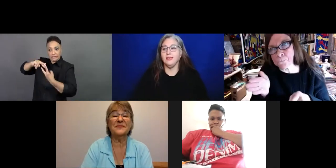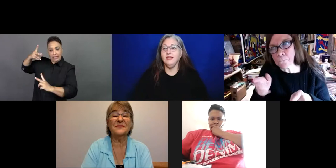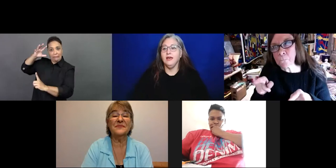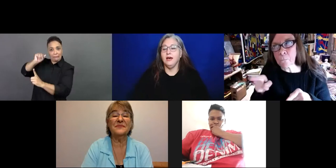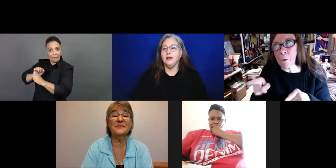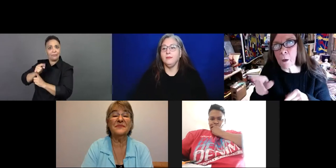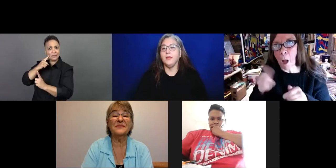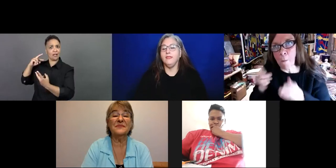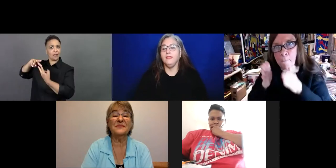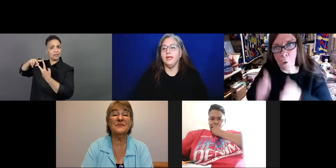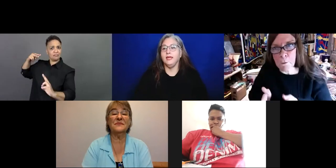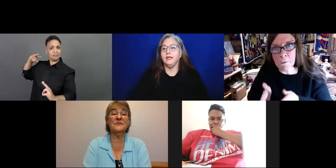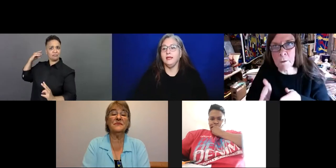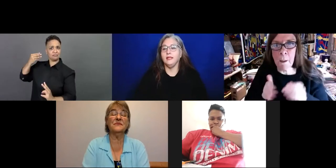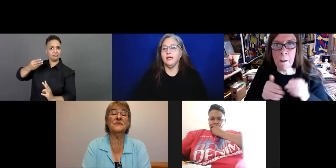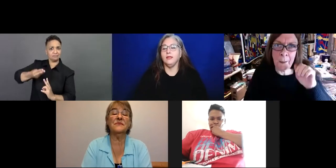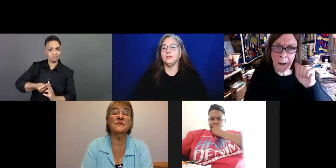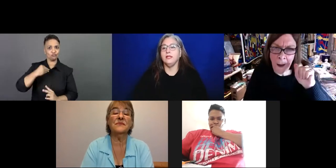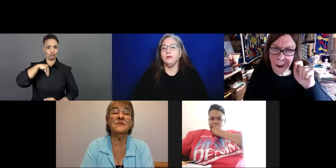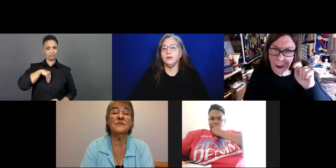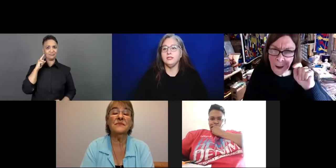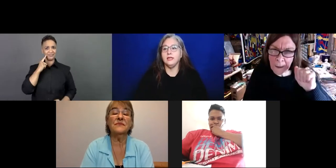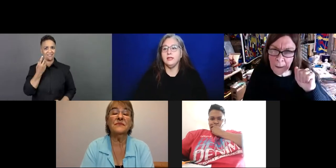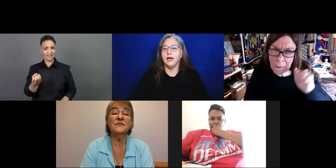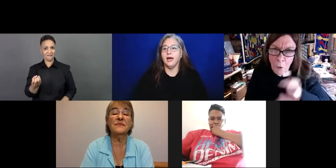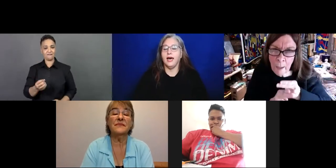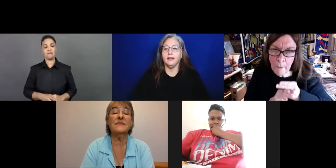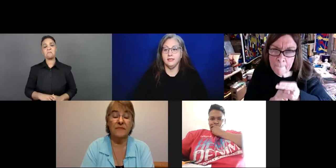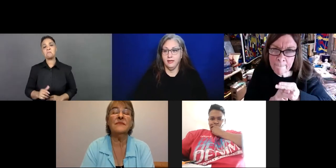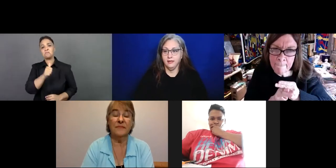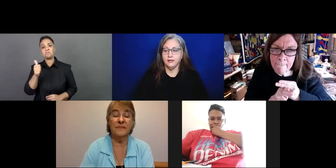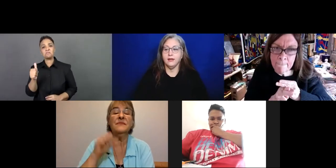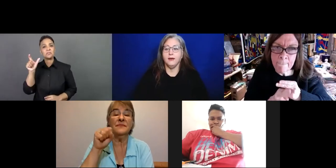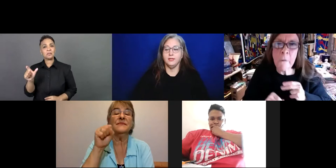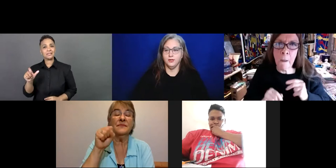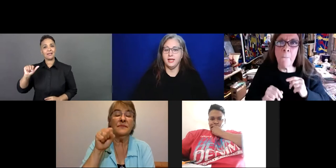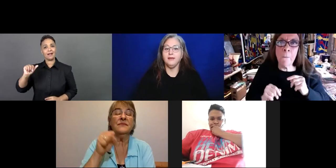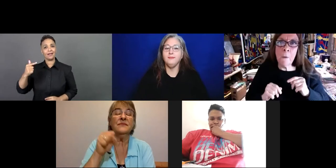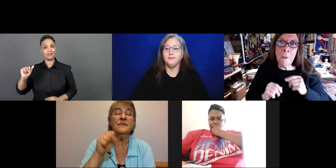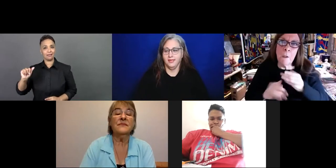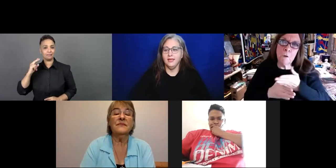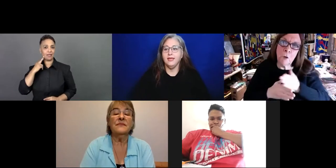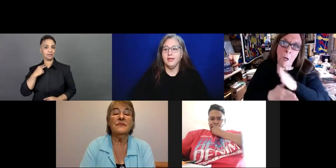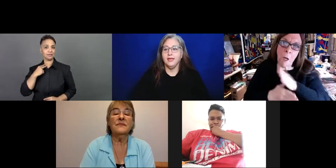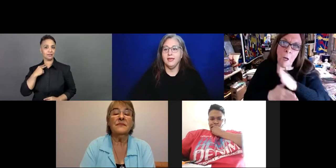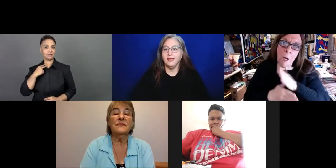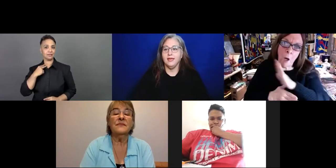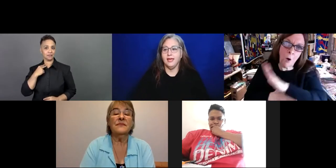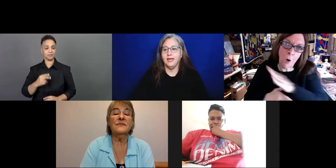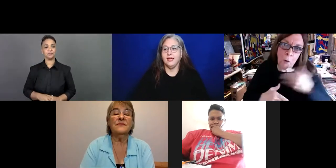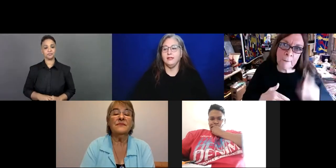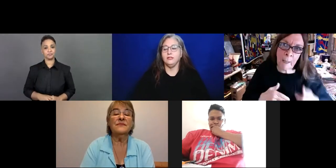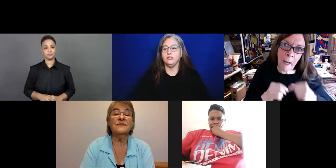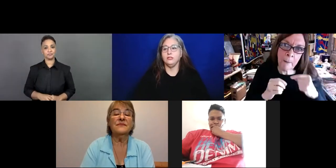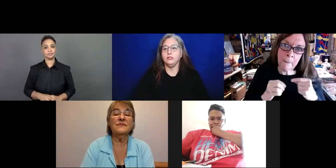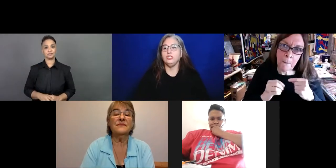family. And then there was another person, Atta was her name,